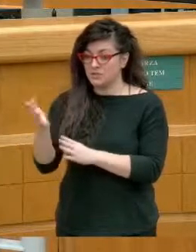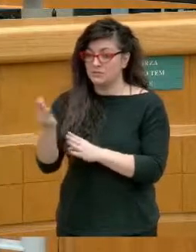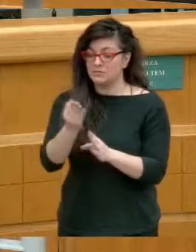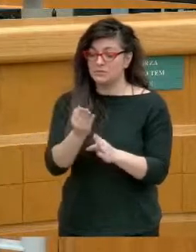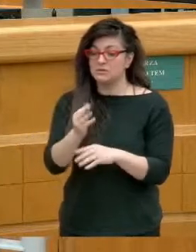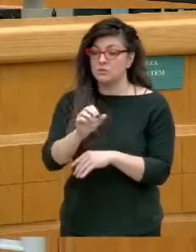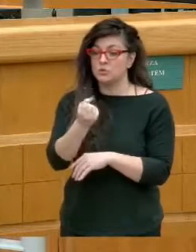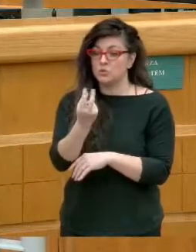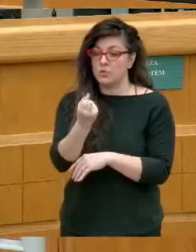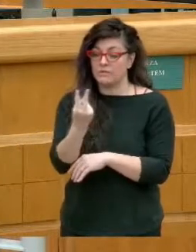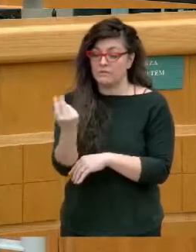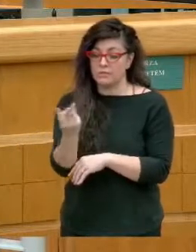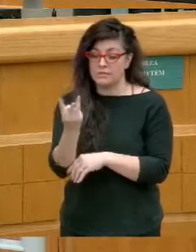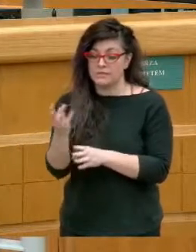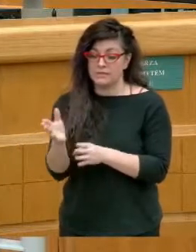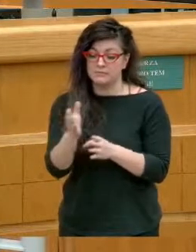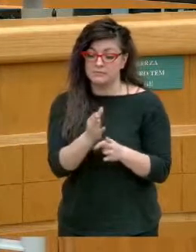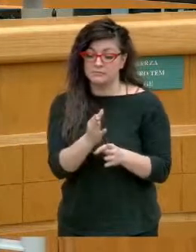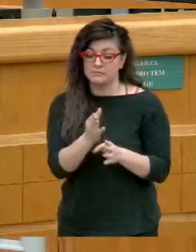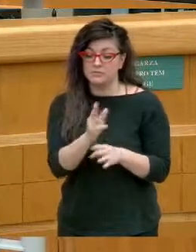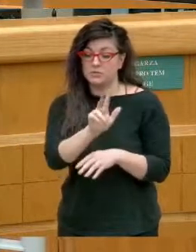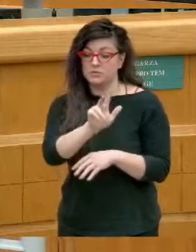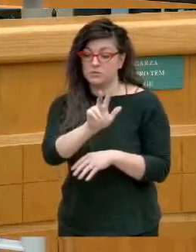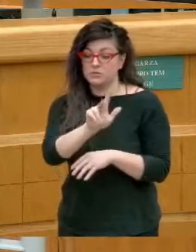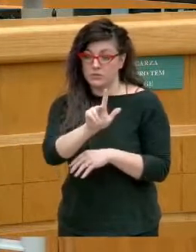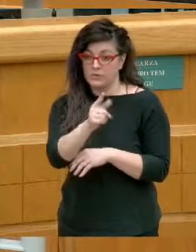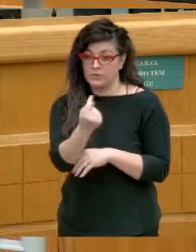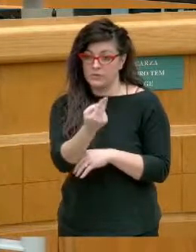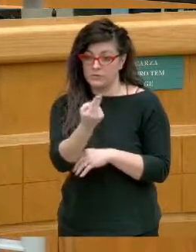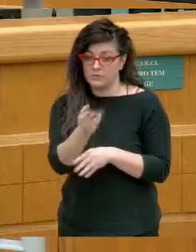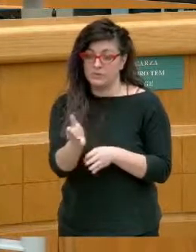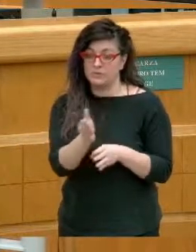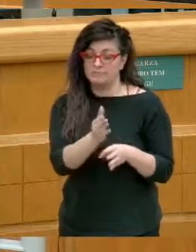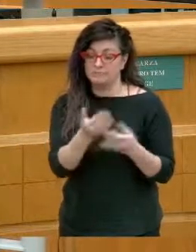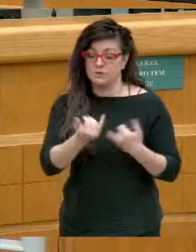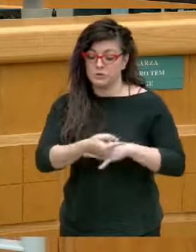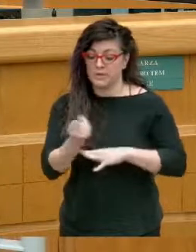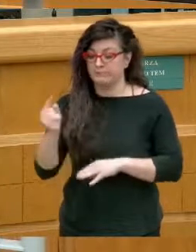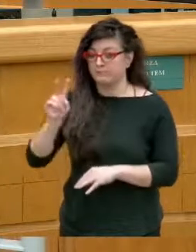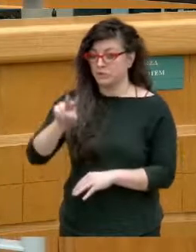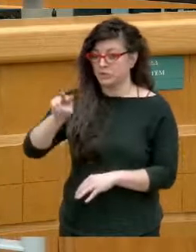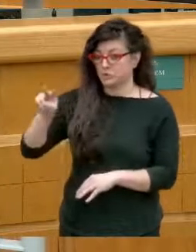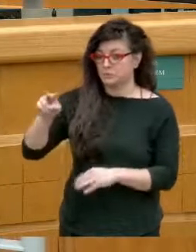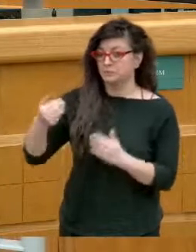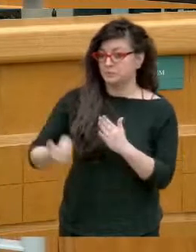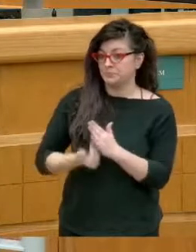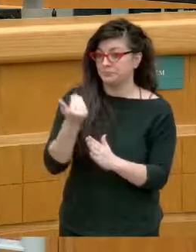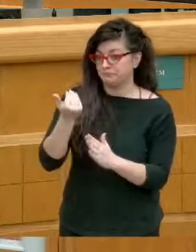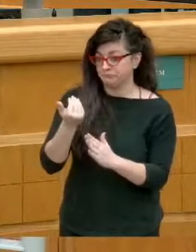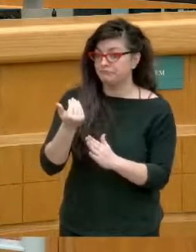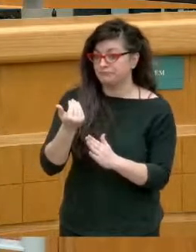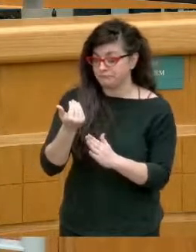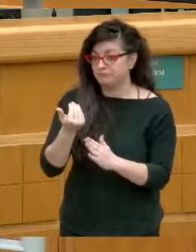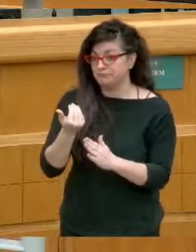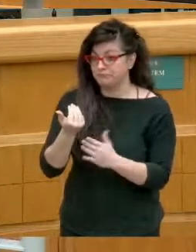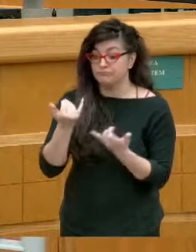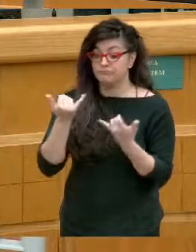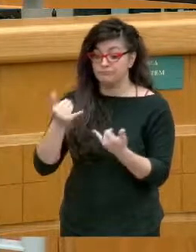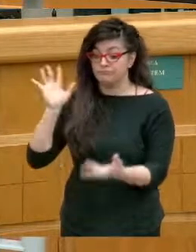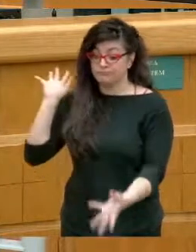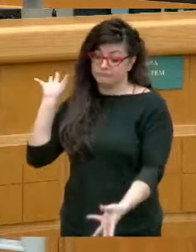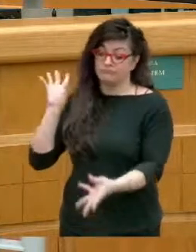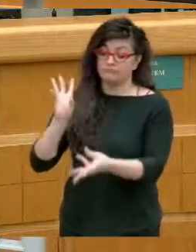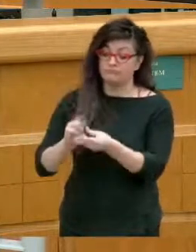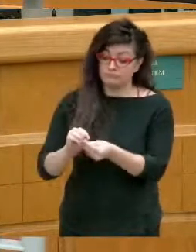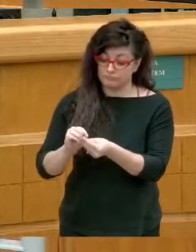12 on Wednesday, 23 on Thursday, and then 22 today. And so that brings our total caseload